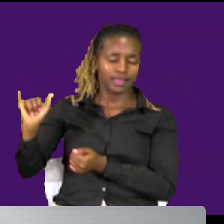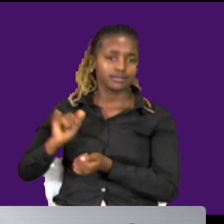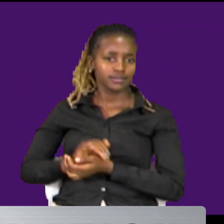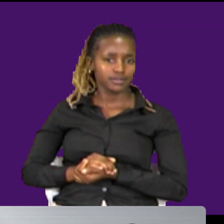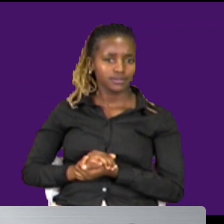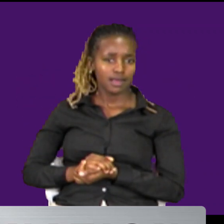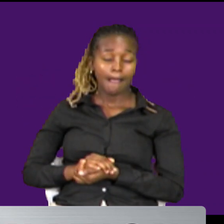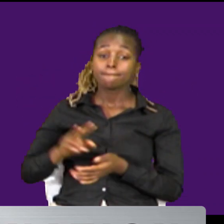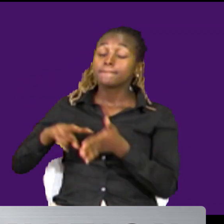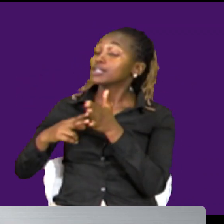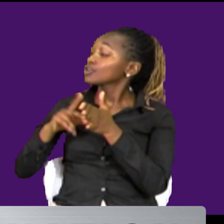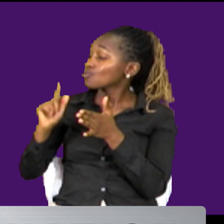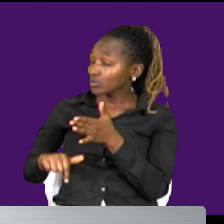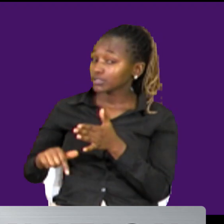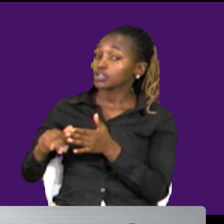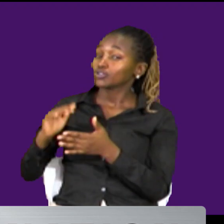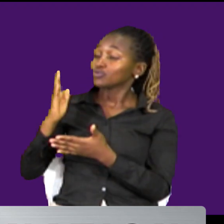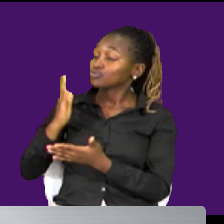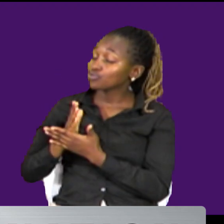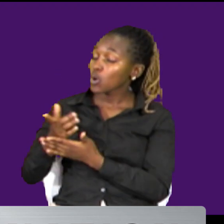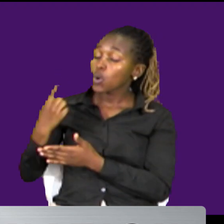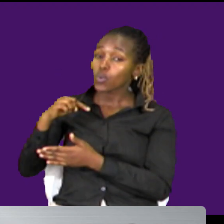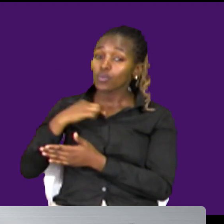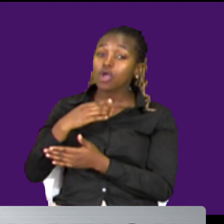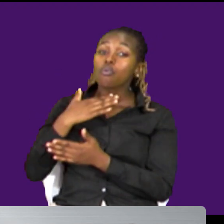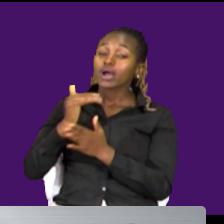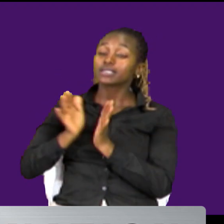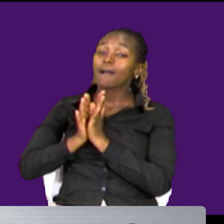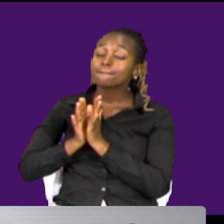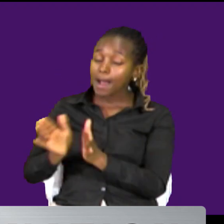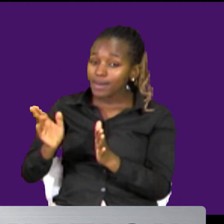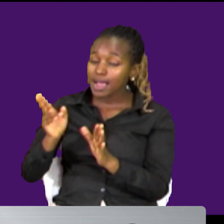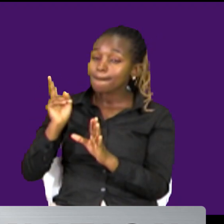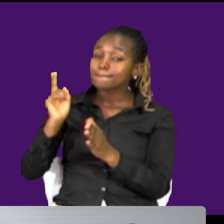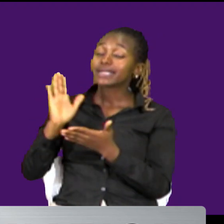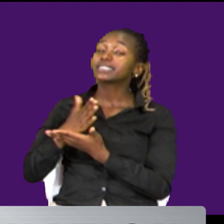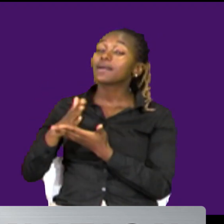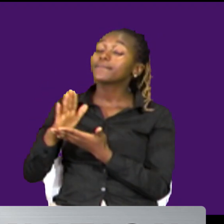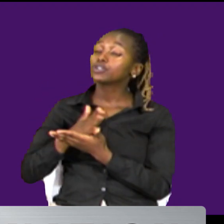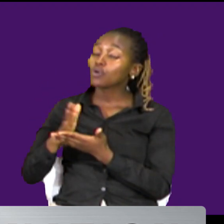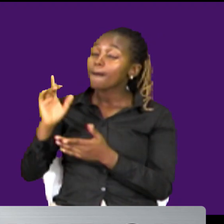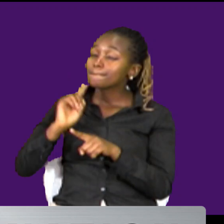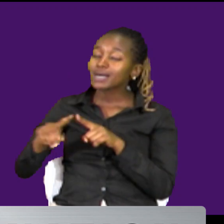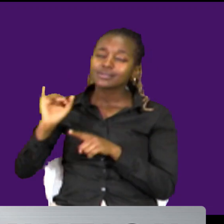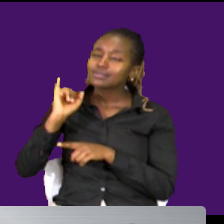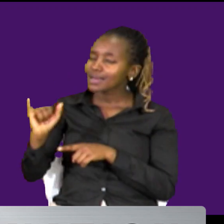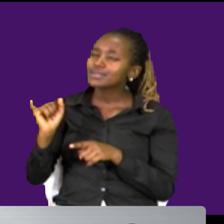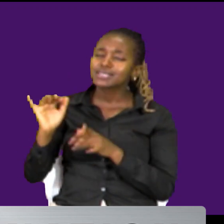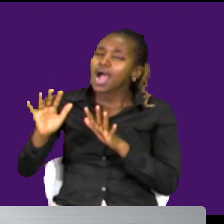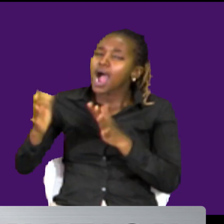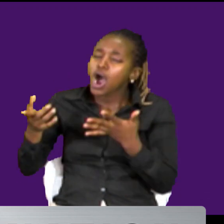for public participation, is this the route? Can we do without